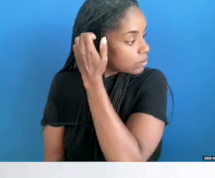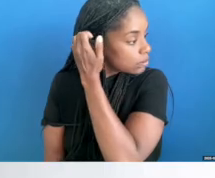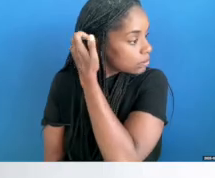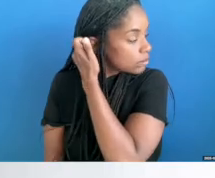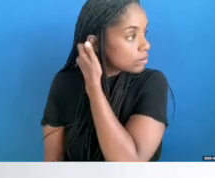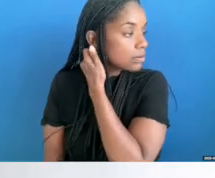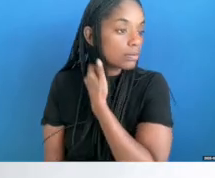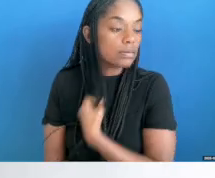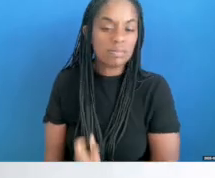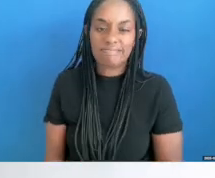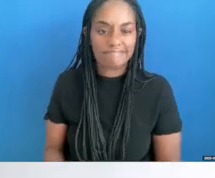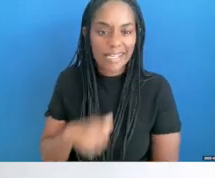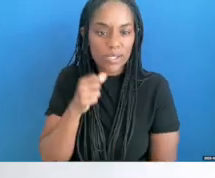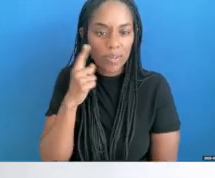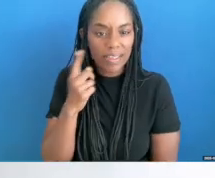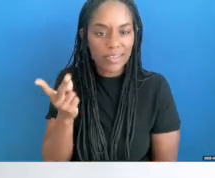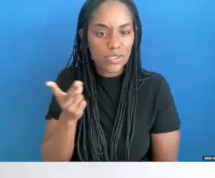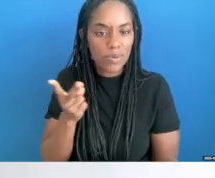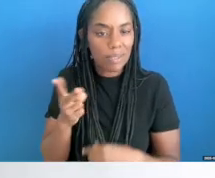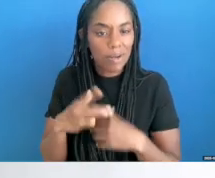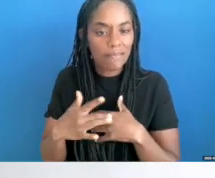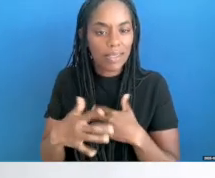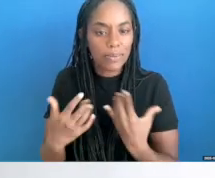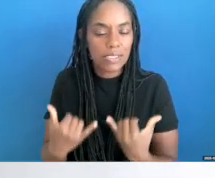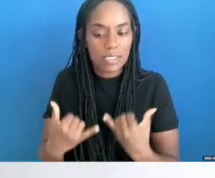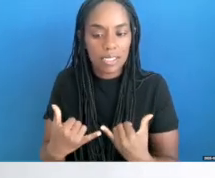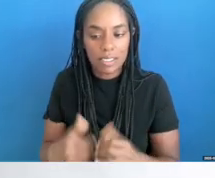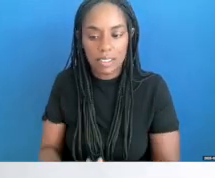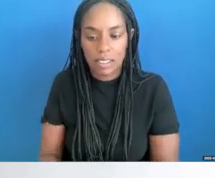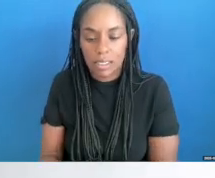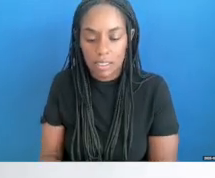Okay, I don't think they're available today, but All right.